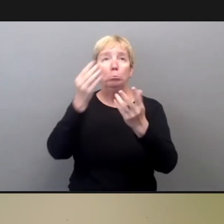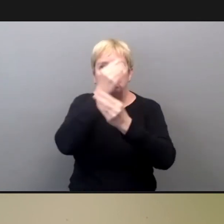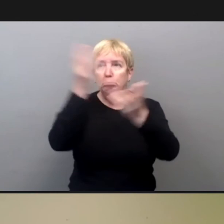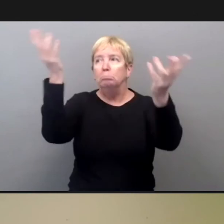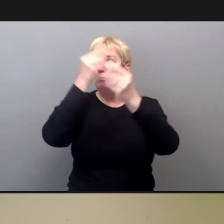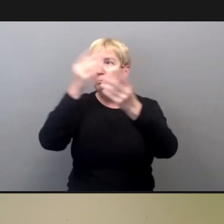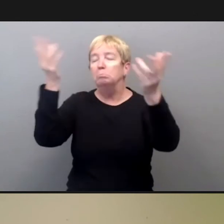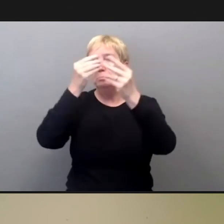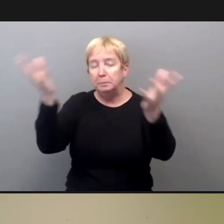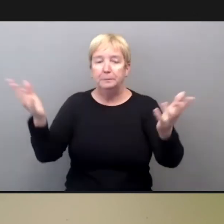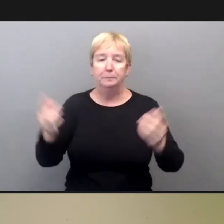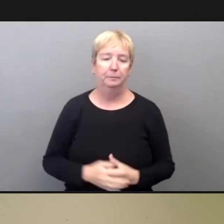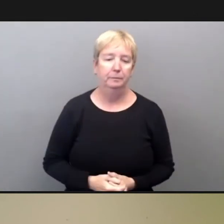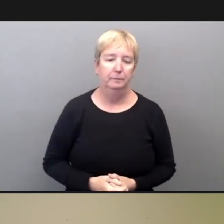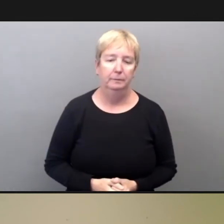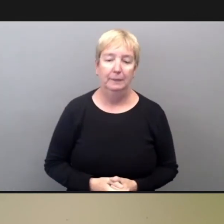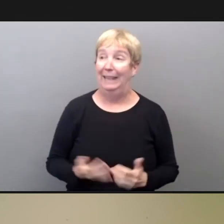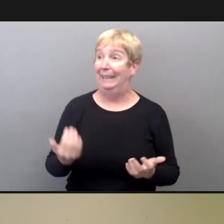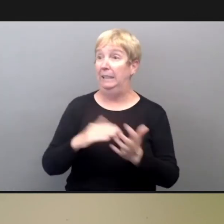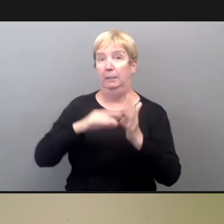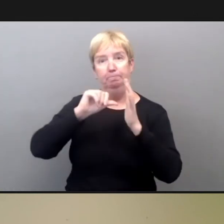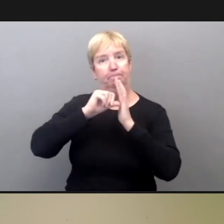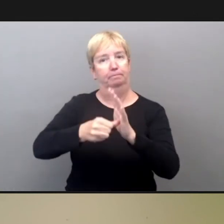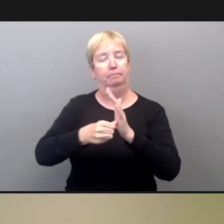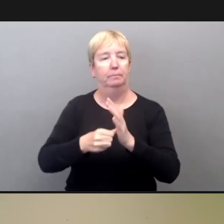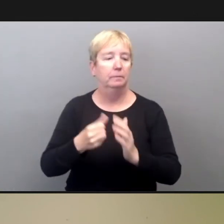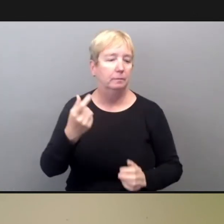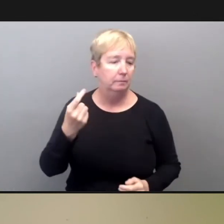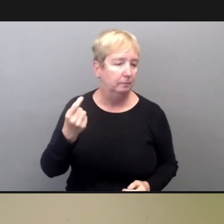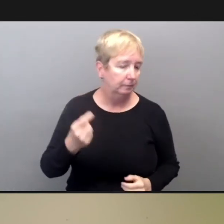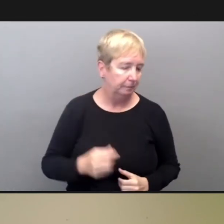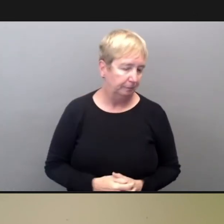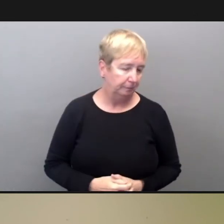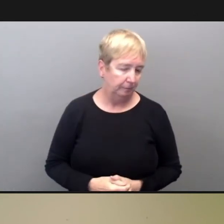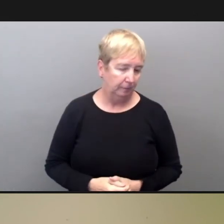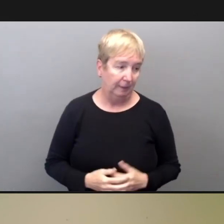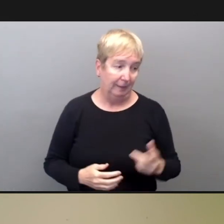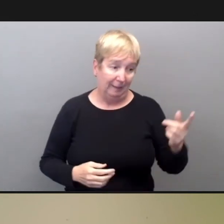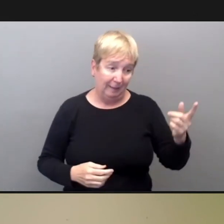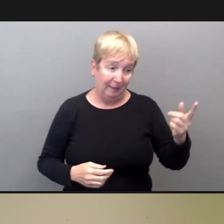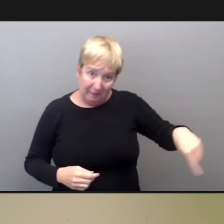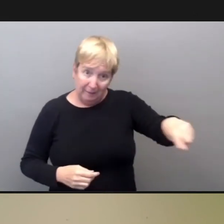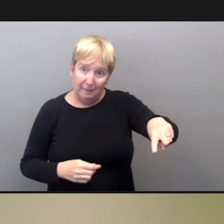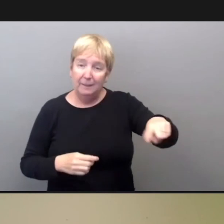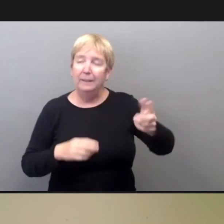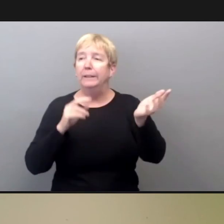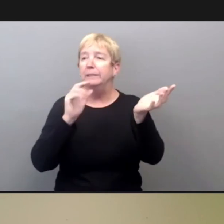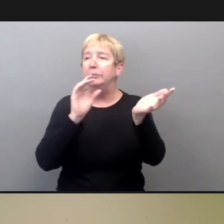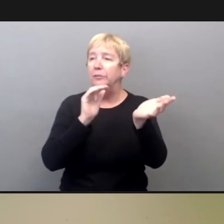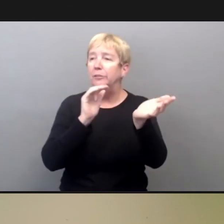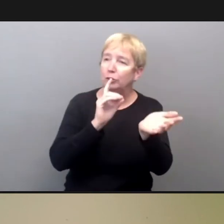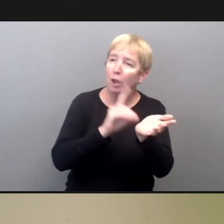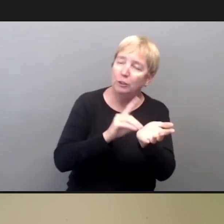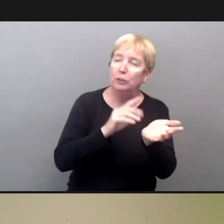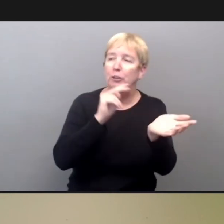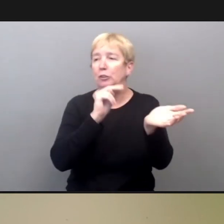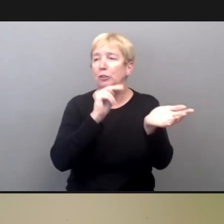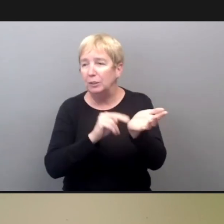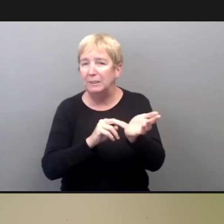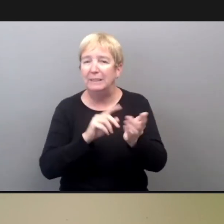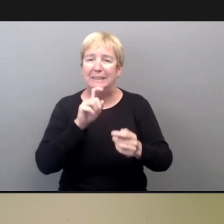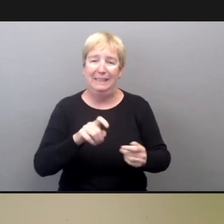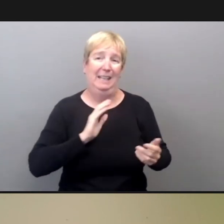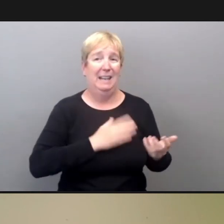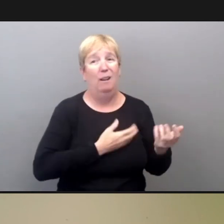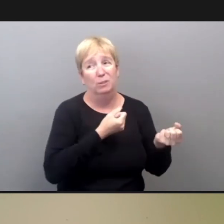our messaging regarding how much our healthcare workers in the state need our support right now, I think